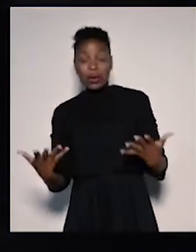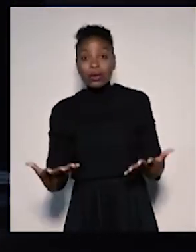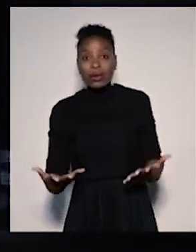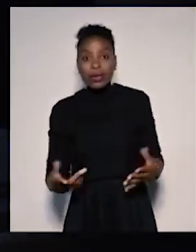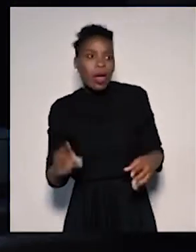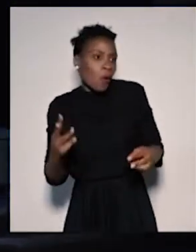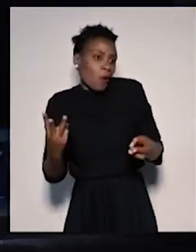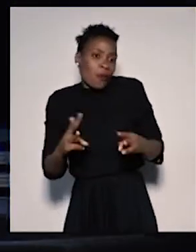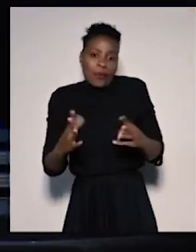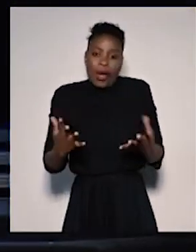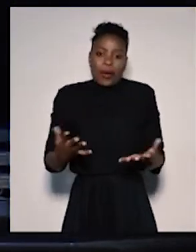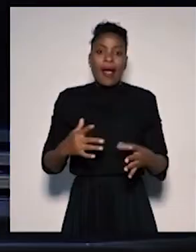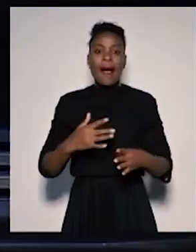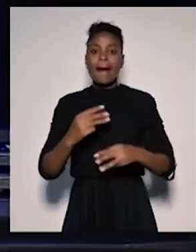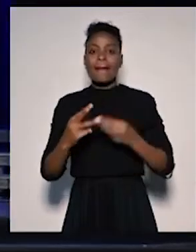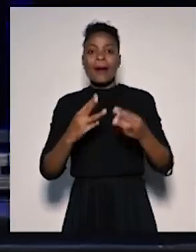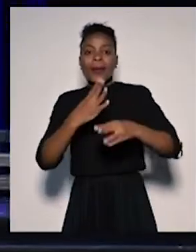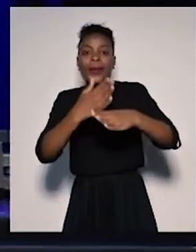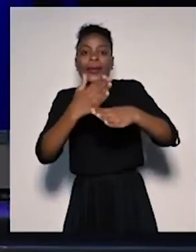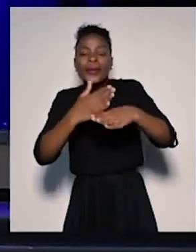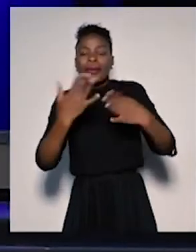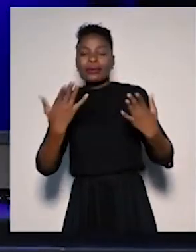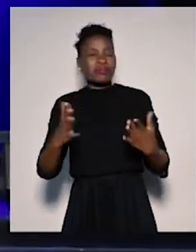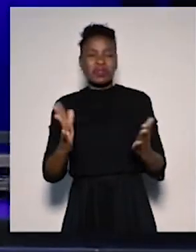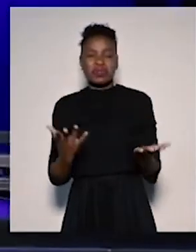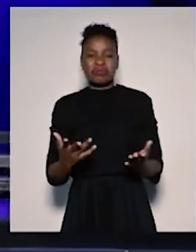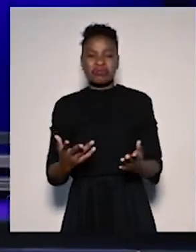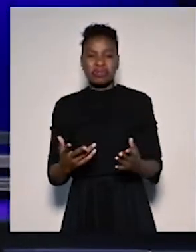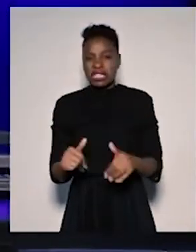way people work is then they don't marry, they just check up together.